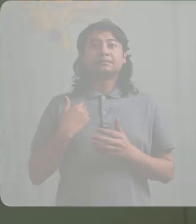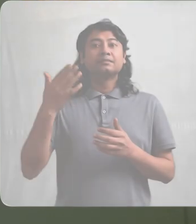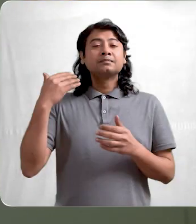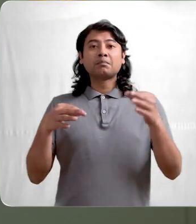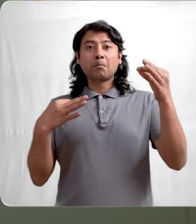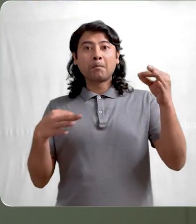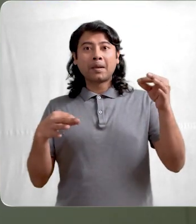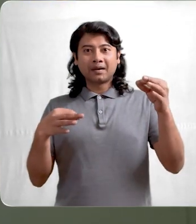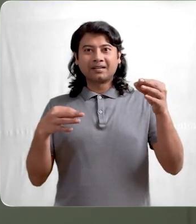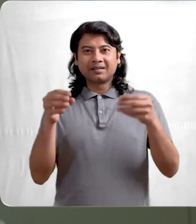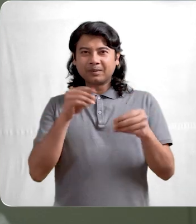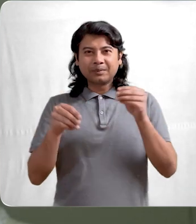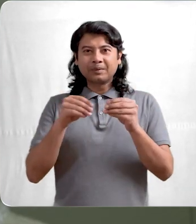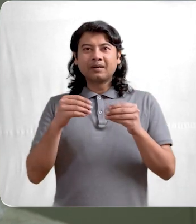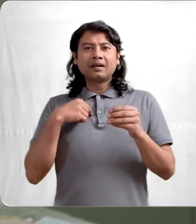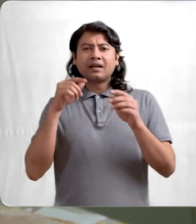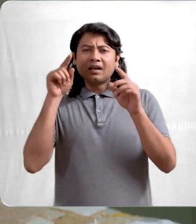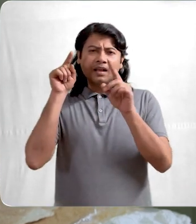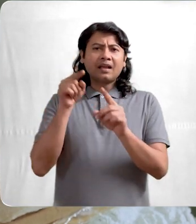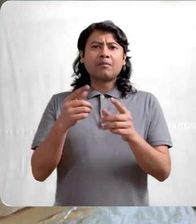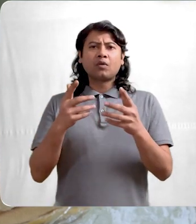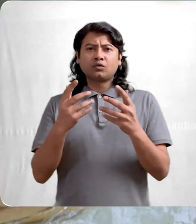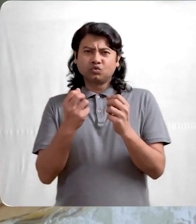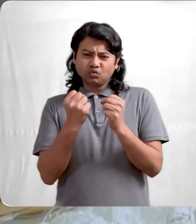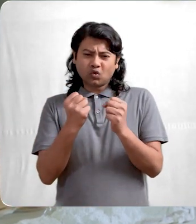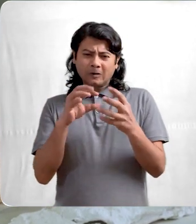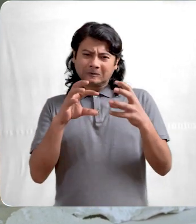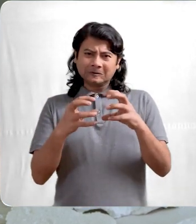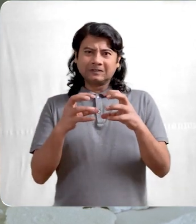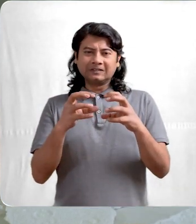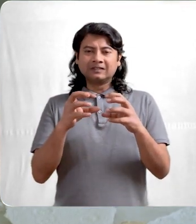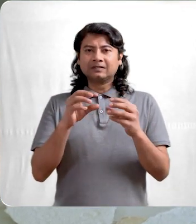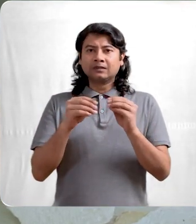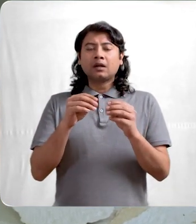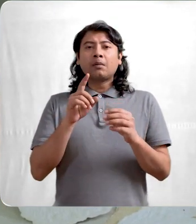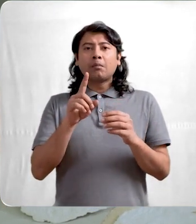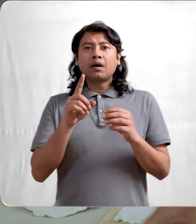When I started doing paper, I was trying to make it look stronger, sturdier.